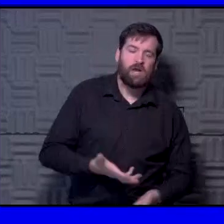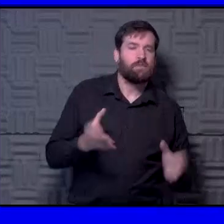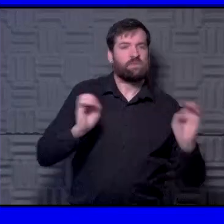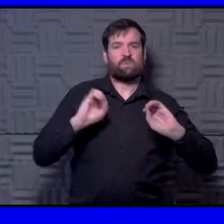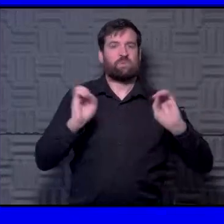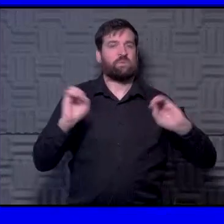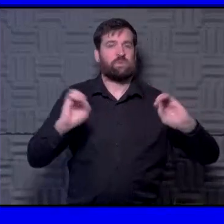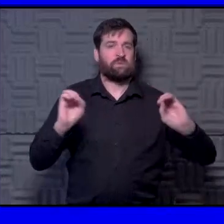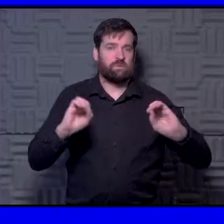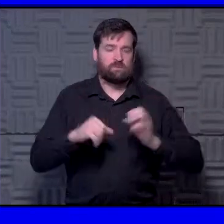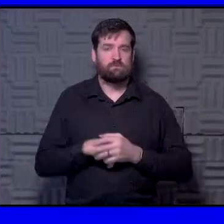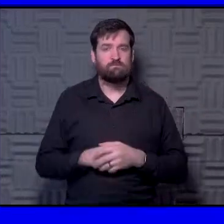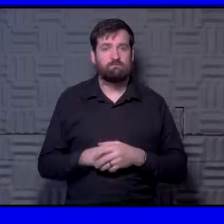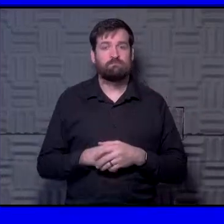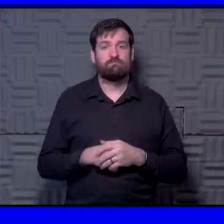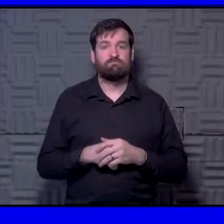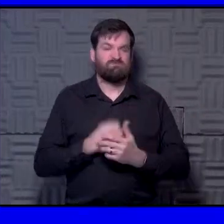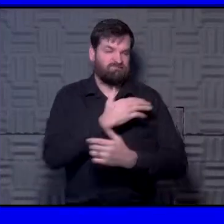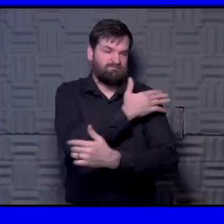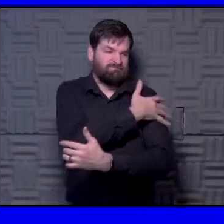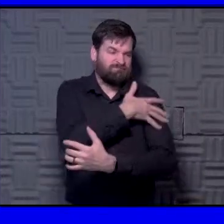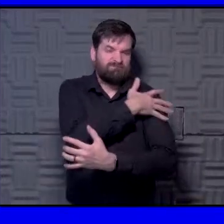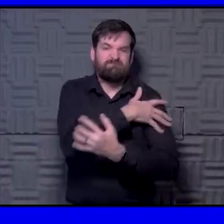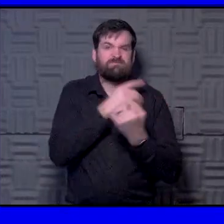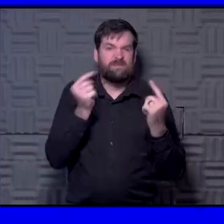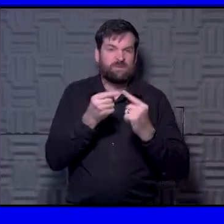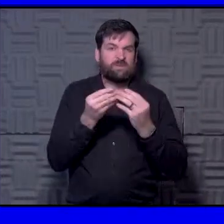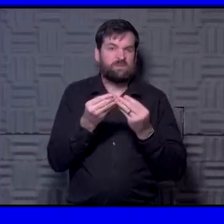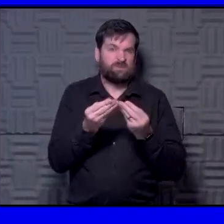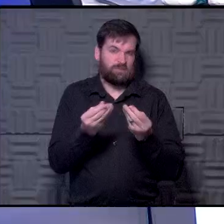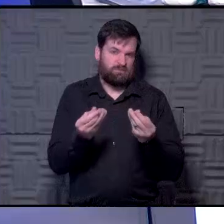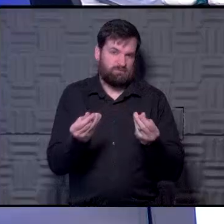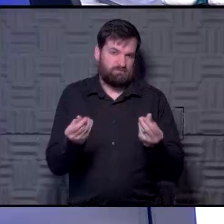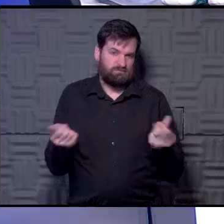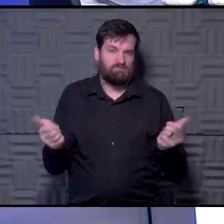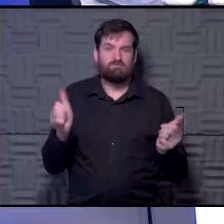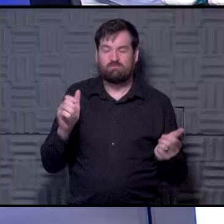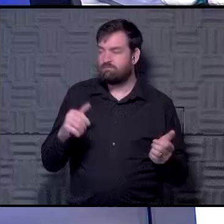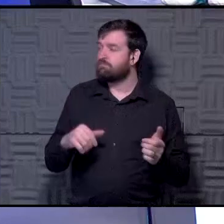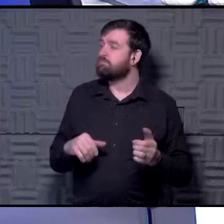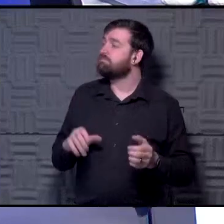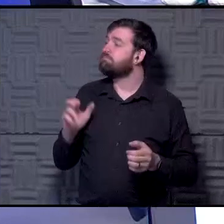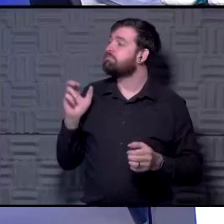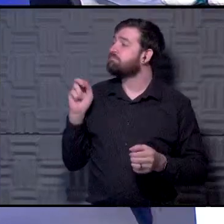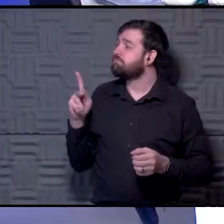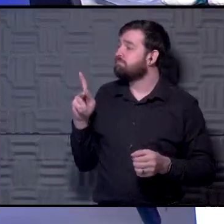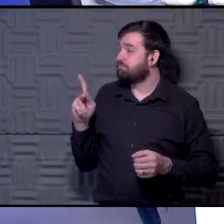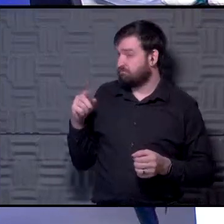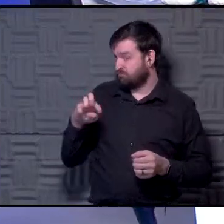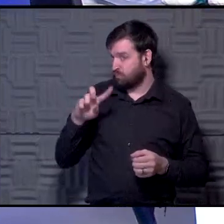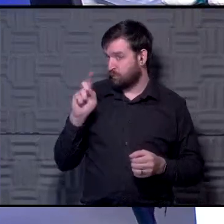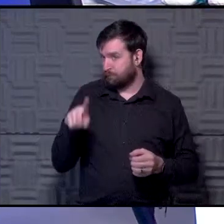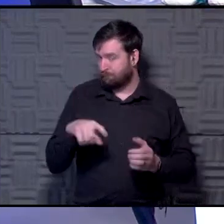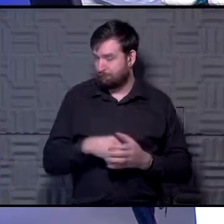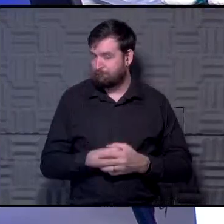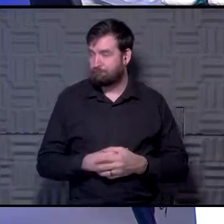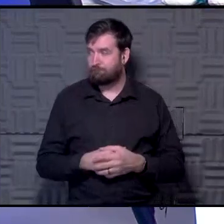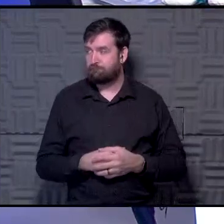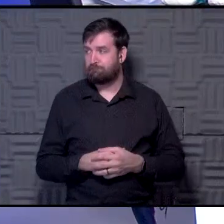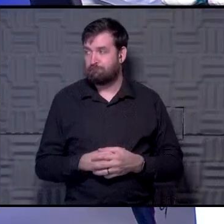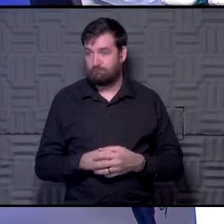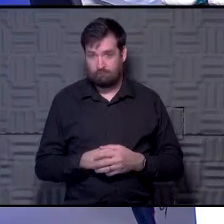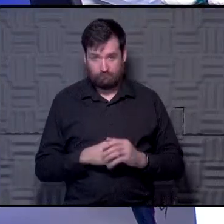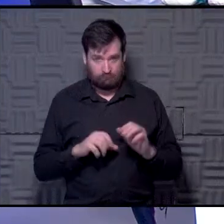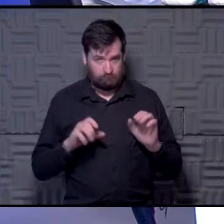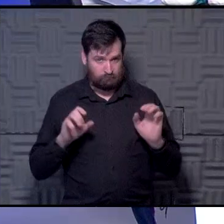that, and the shoulder soreness is going away. So, Okay, so let me ask you this.